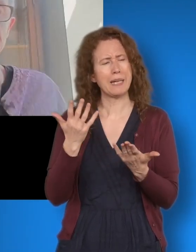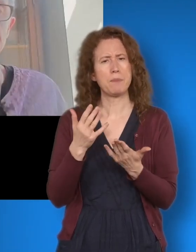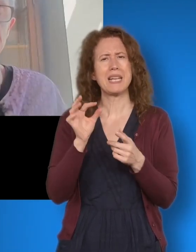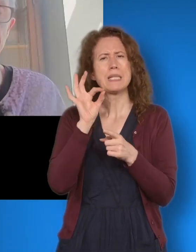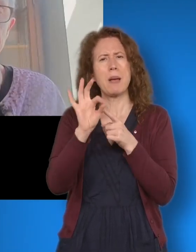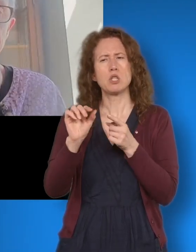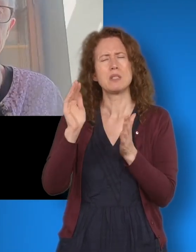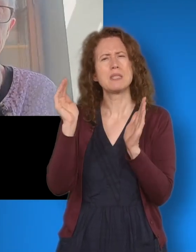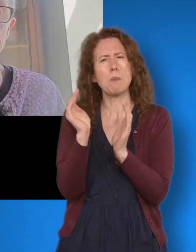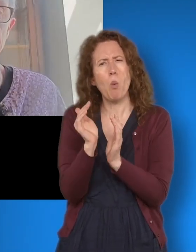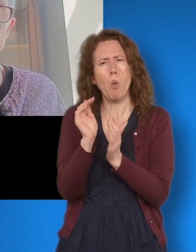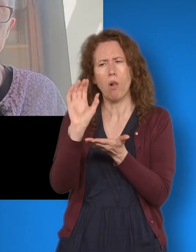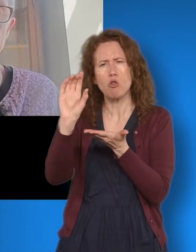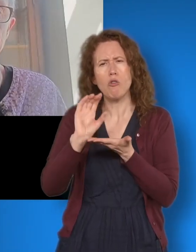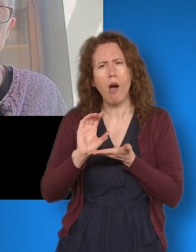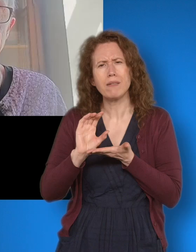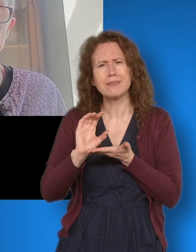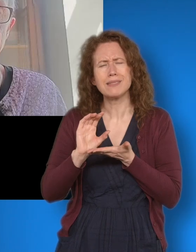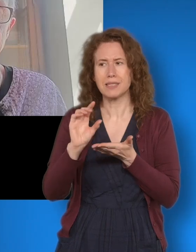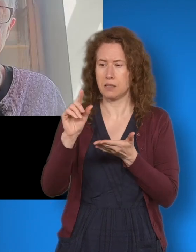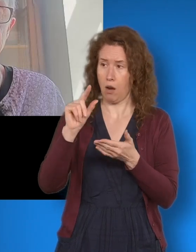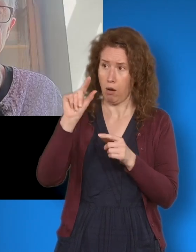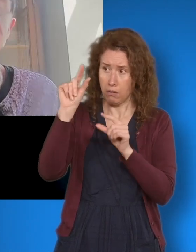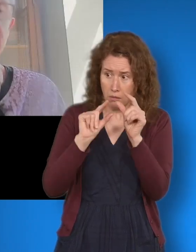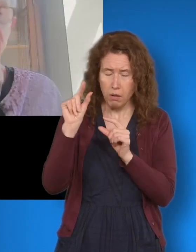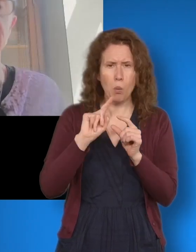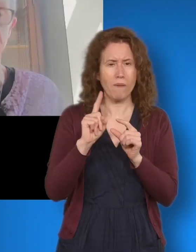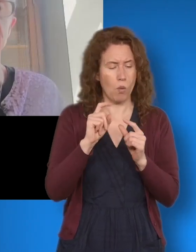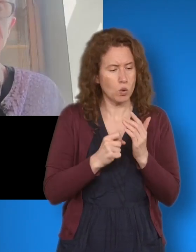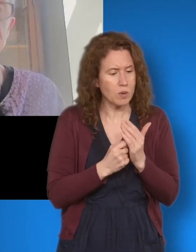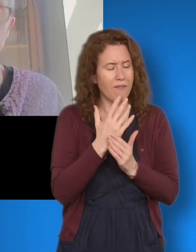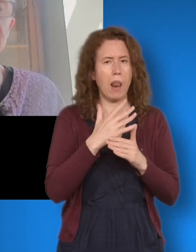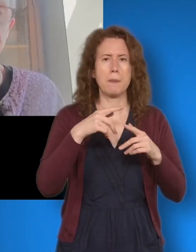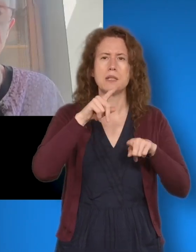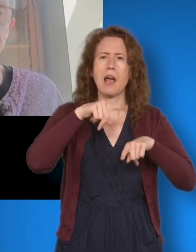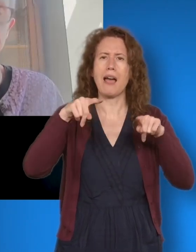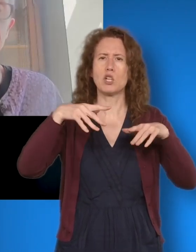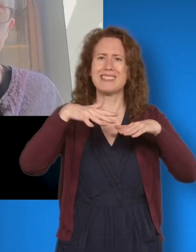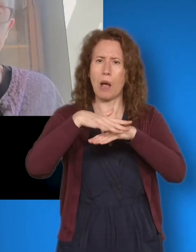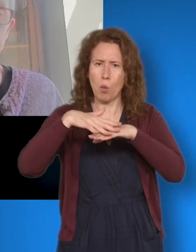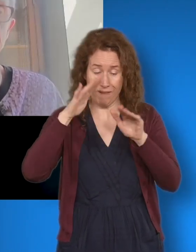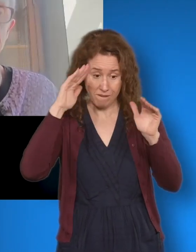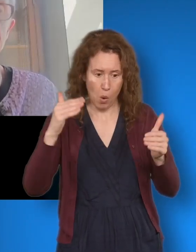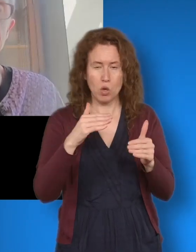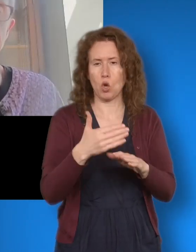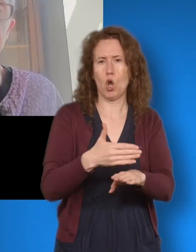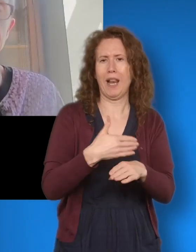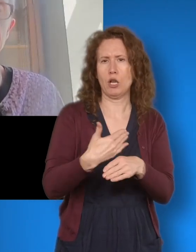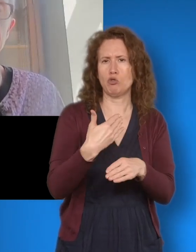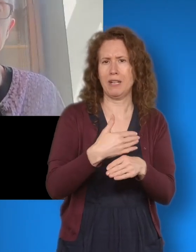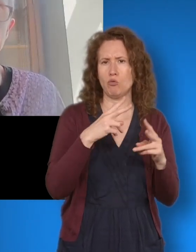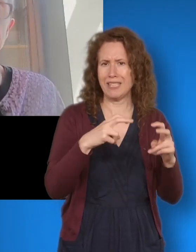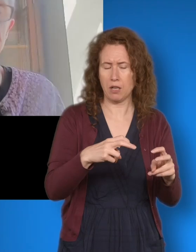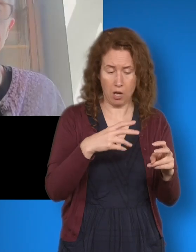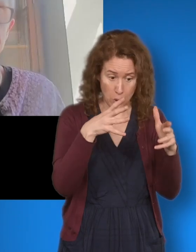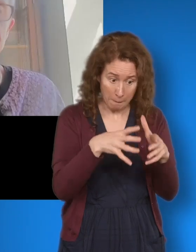small grants to build sort of diverse networks with focus on ECRs to build